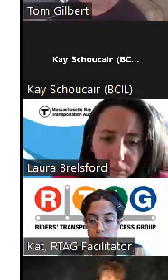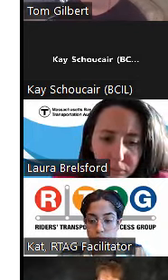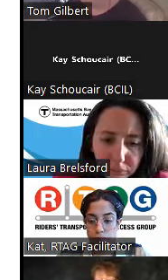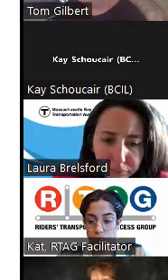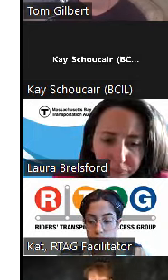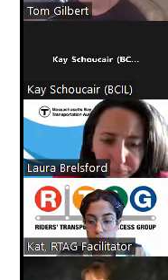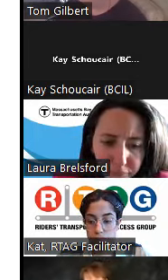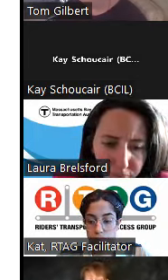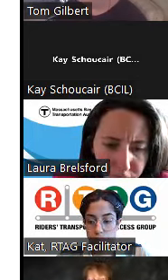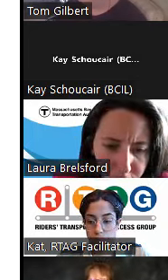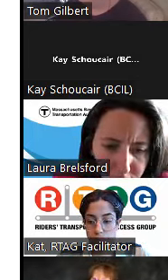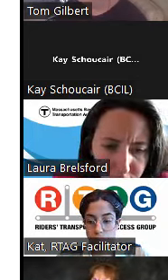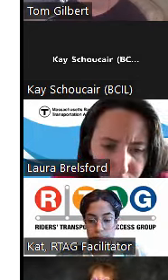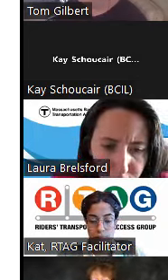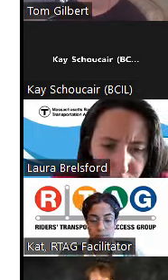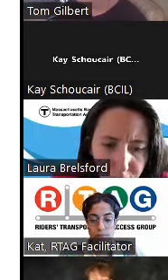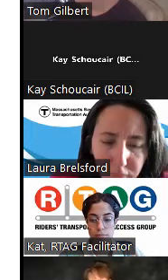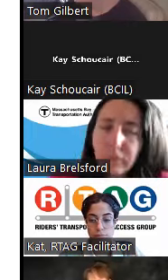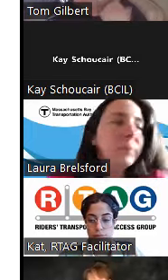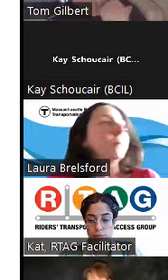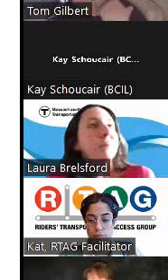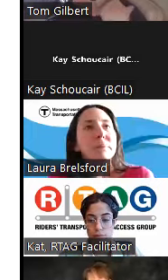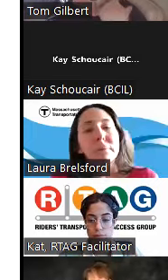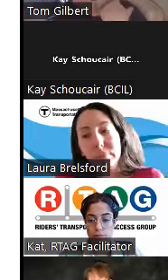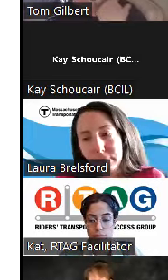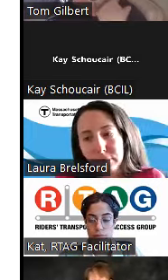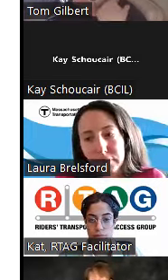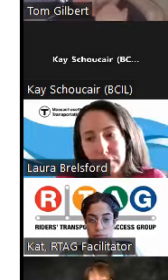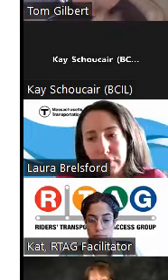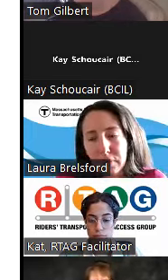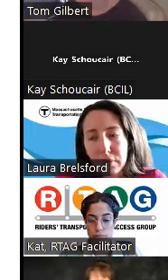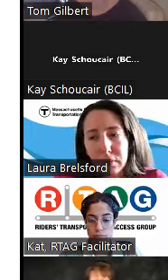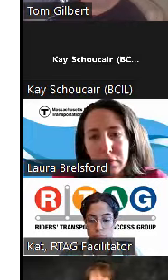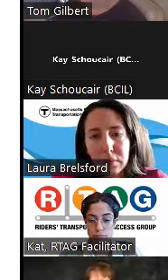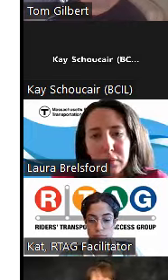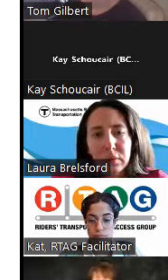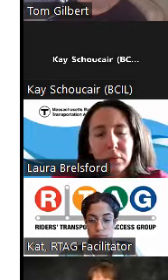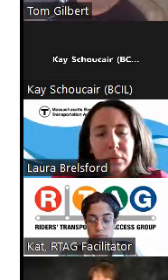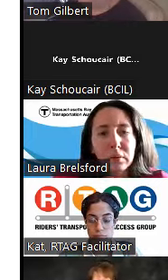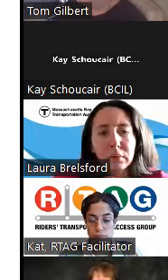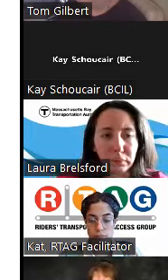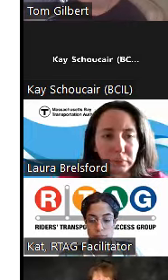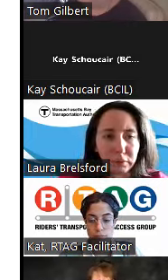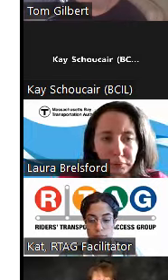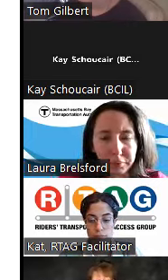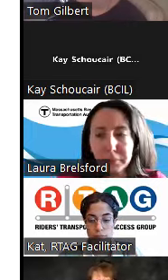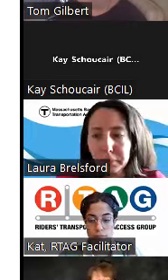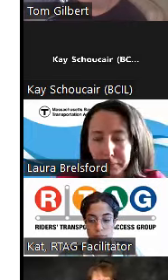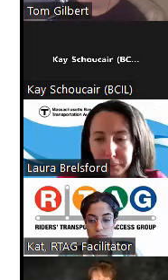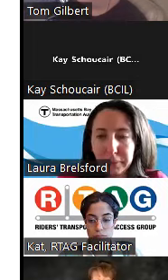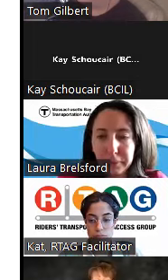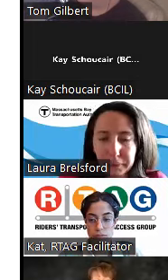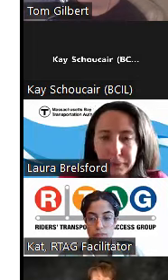was kind of hard. And like I said, some of those bridge plates that they use are either way too